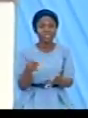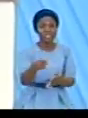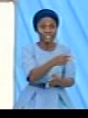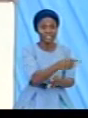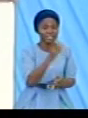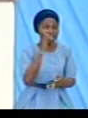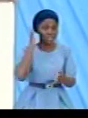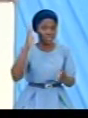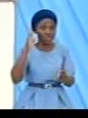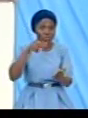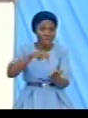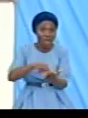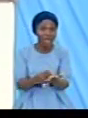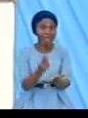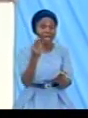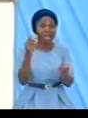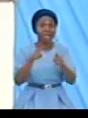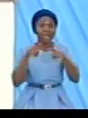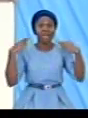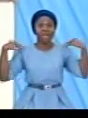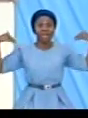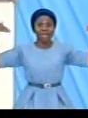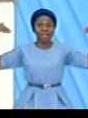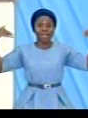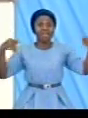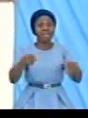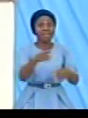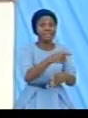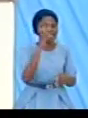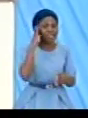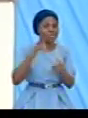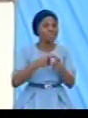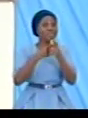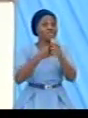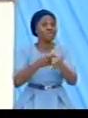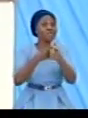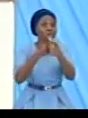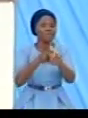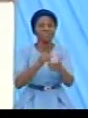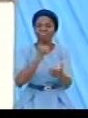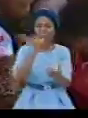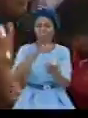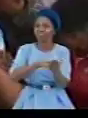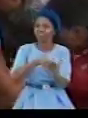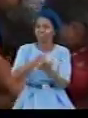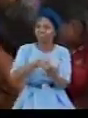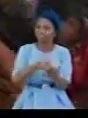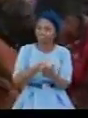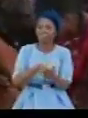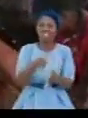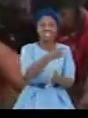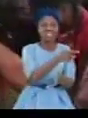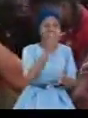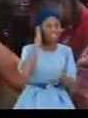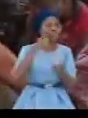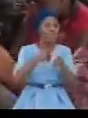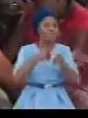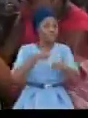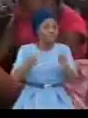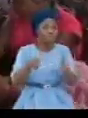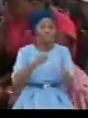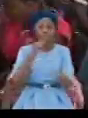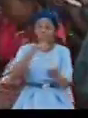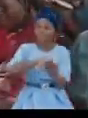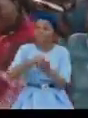They shall run and not be weary. They shall run and not be weary. They shall run and not